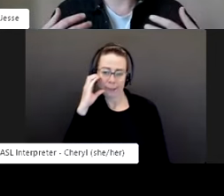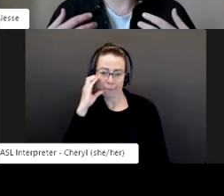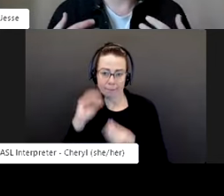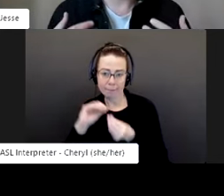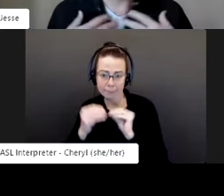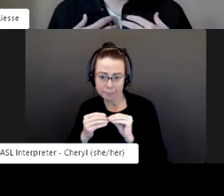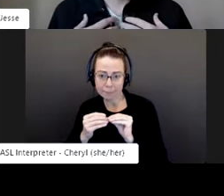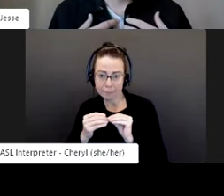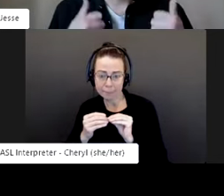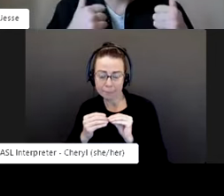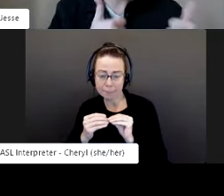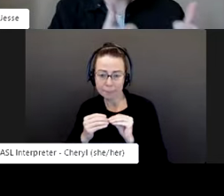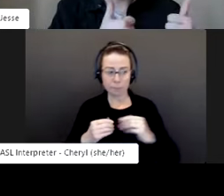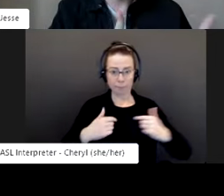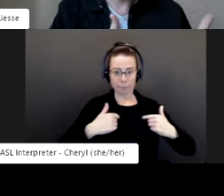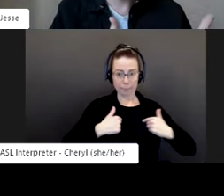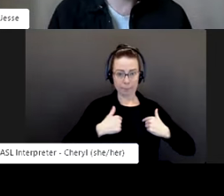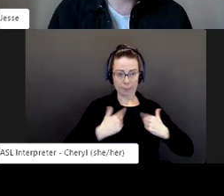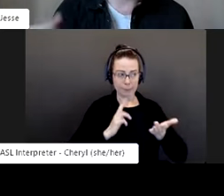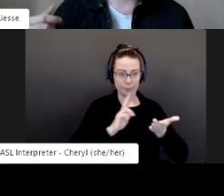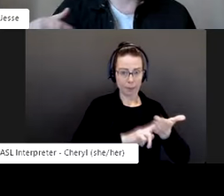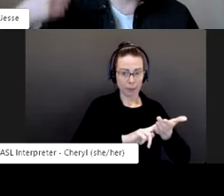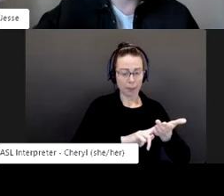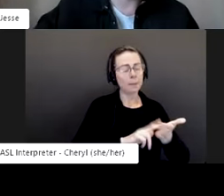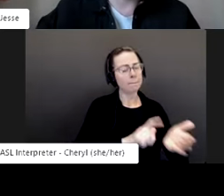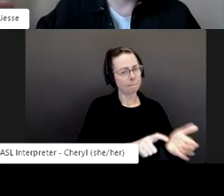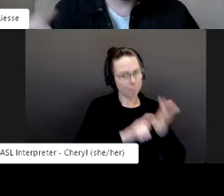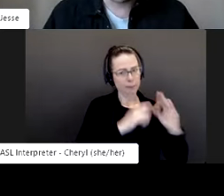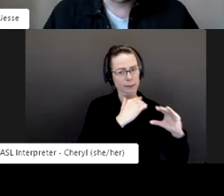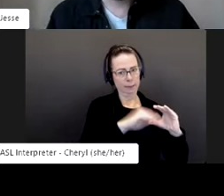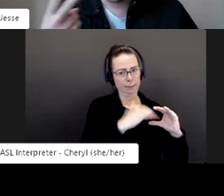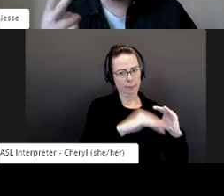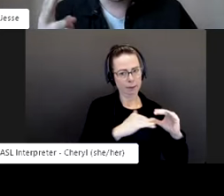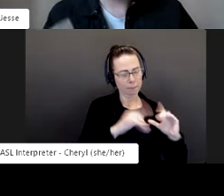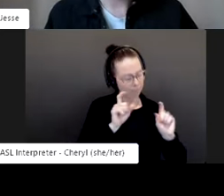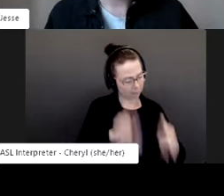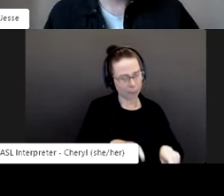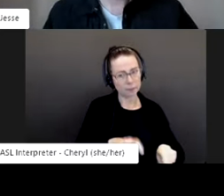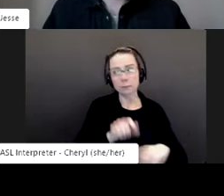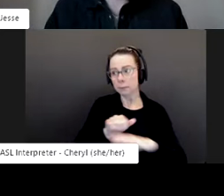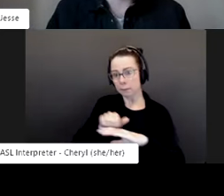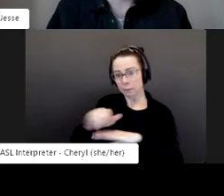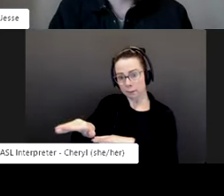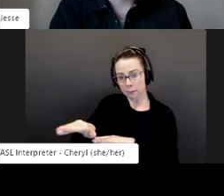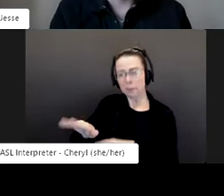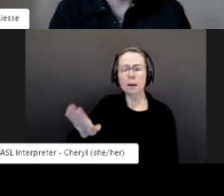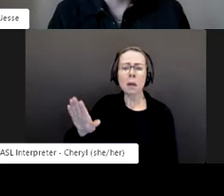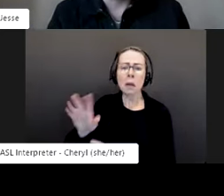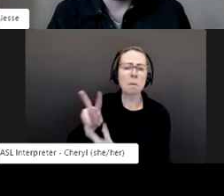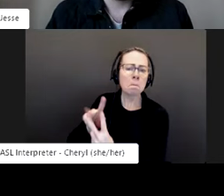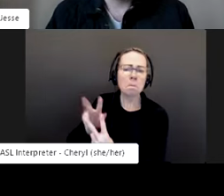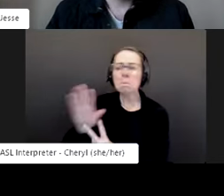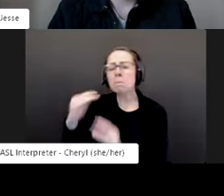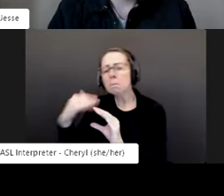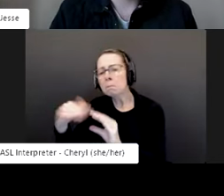So you yourself, when you sign up, you need to give an email, but when you send it to people, either an email or a phone number is what you